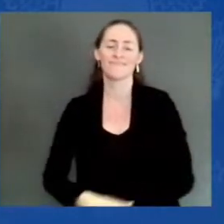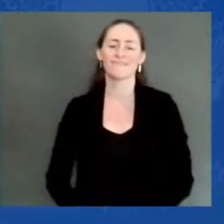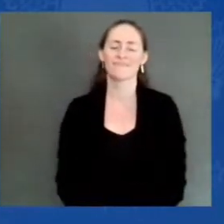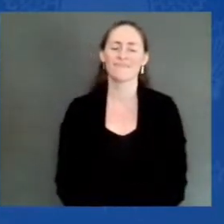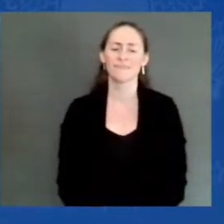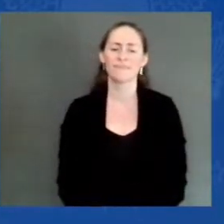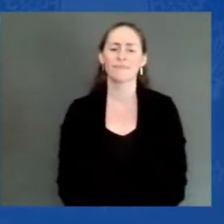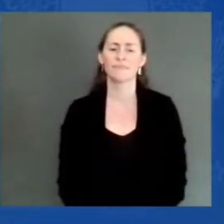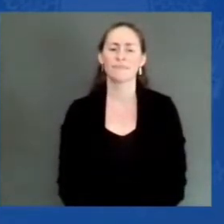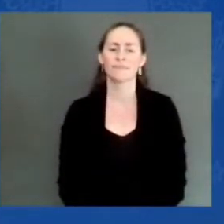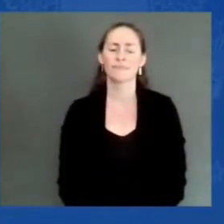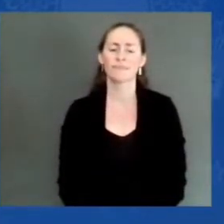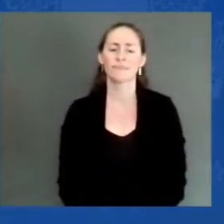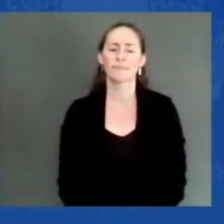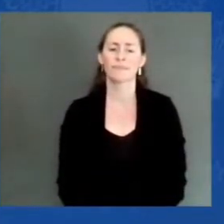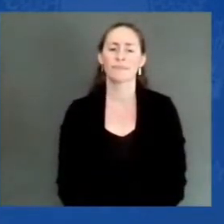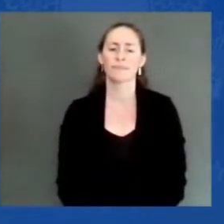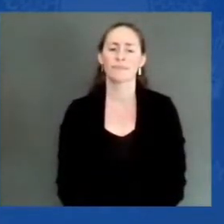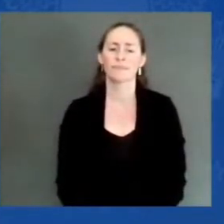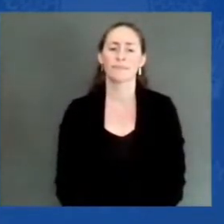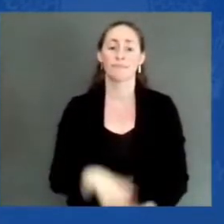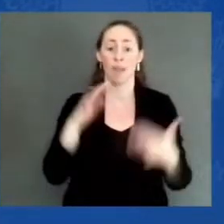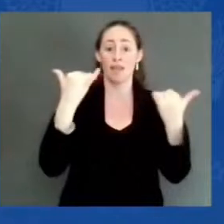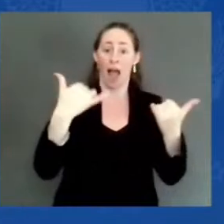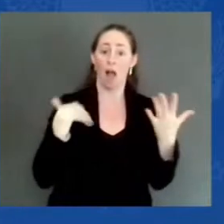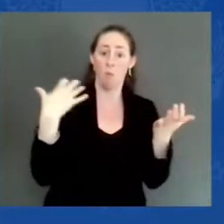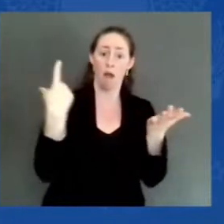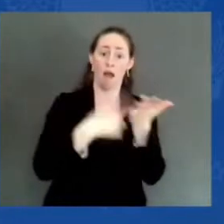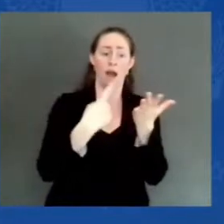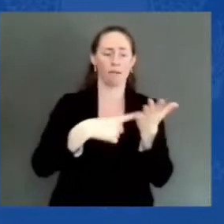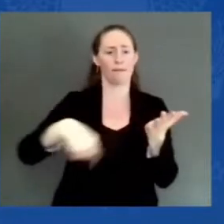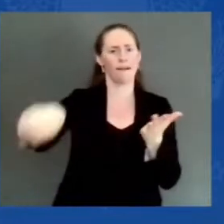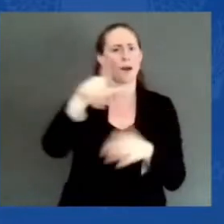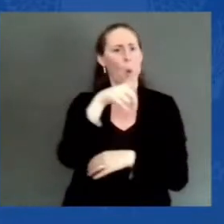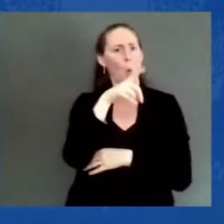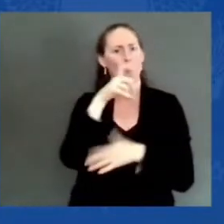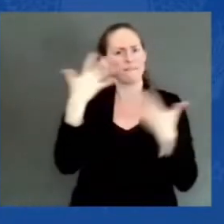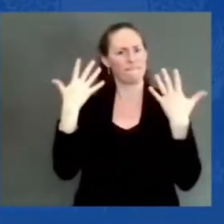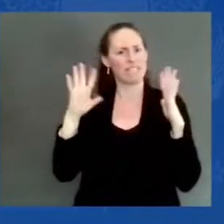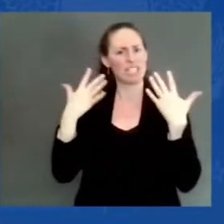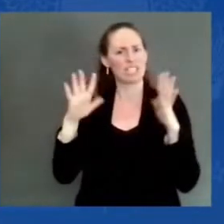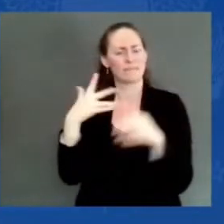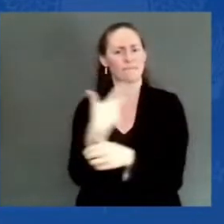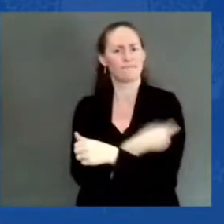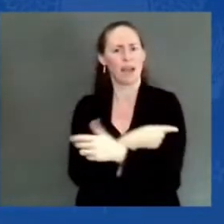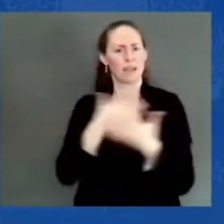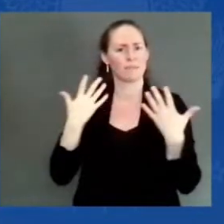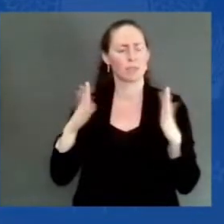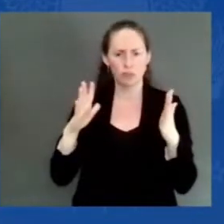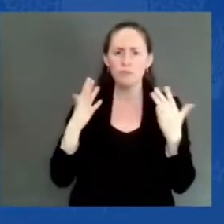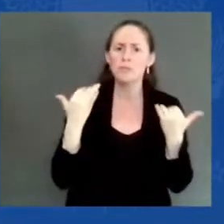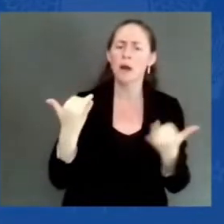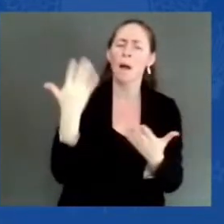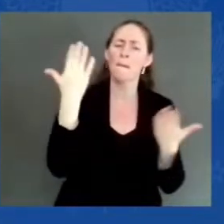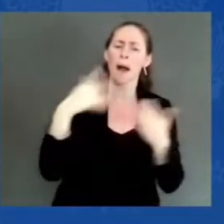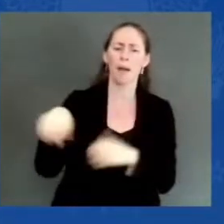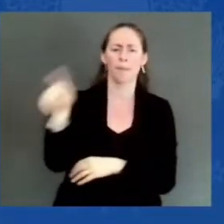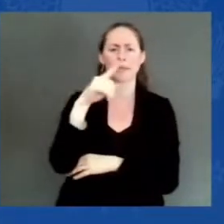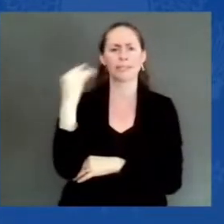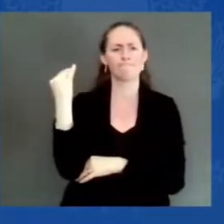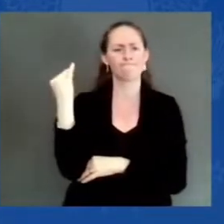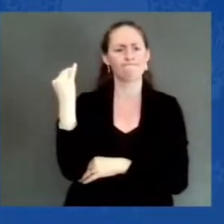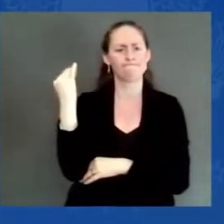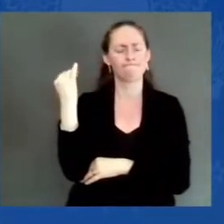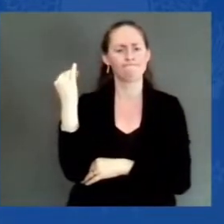of you who are vaccinated. How should you be thinking about the moment we're in?